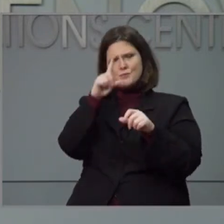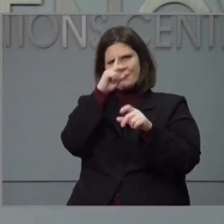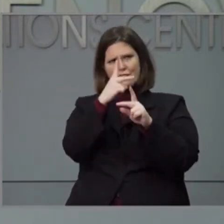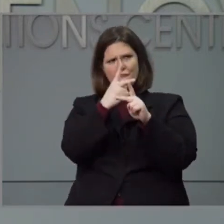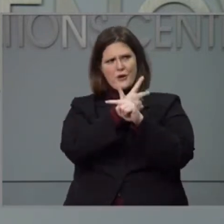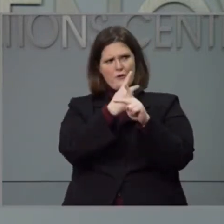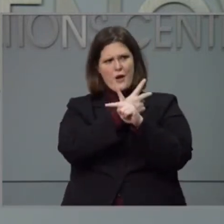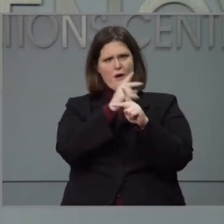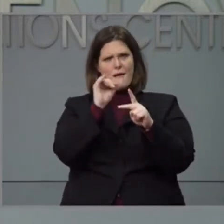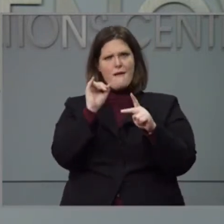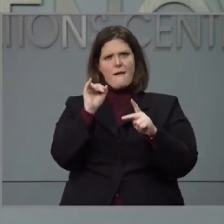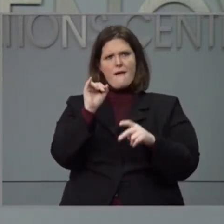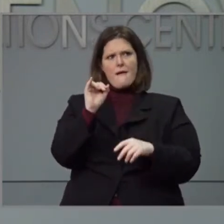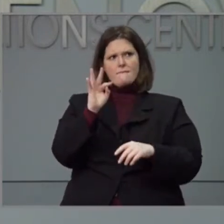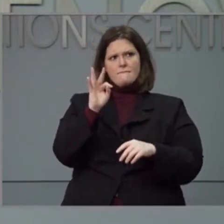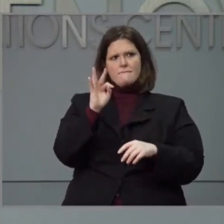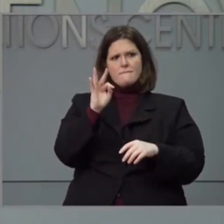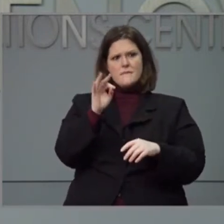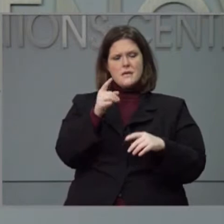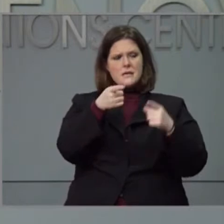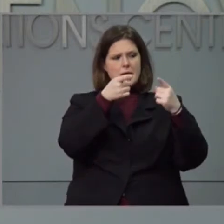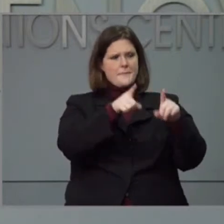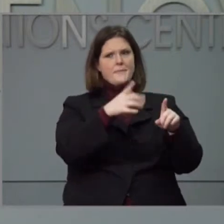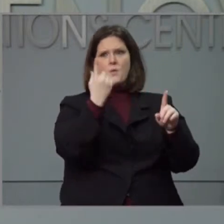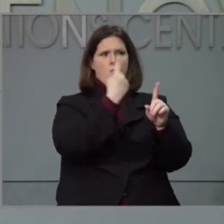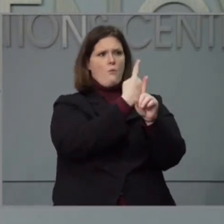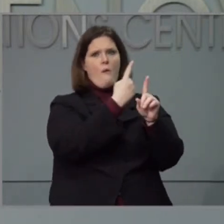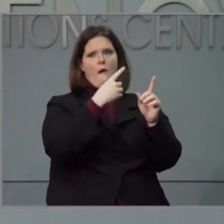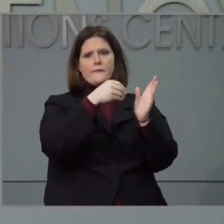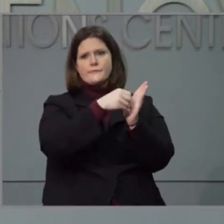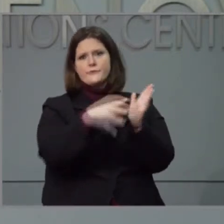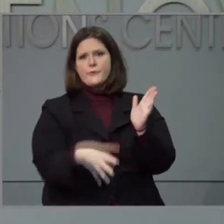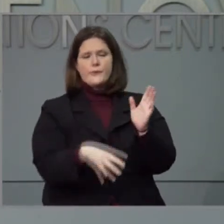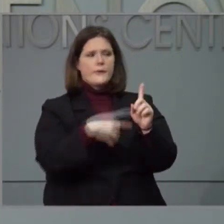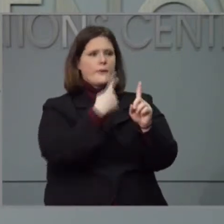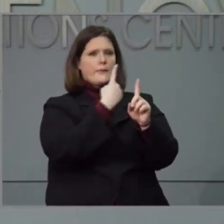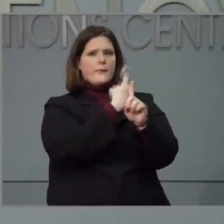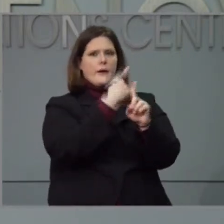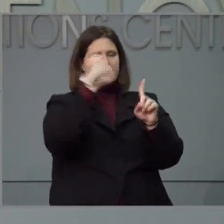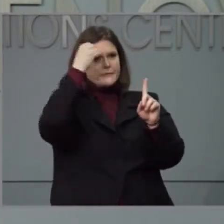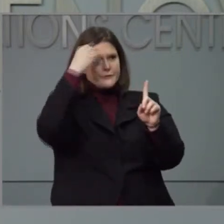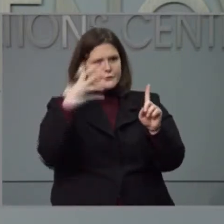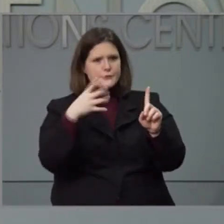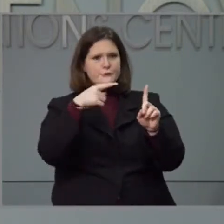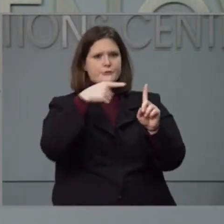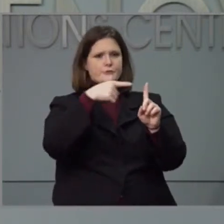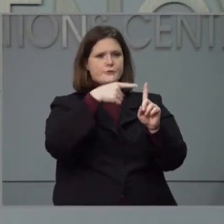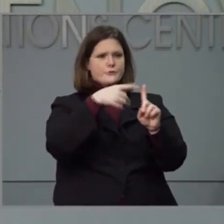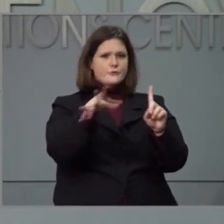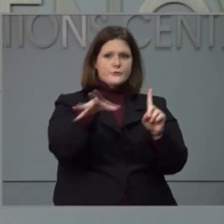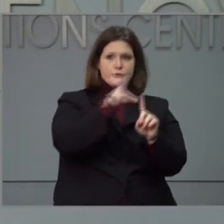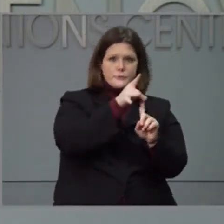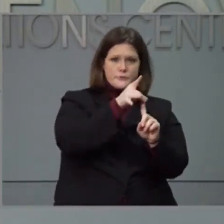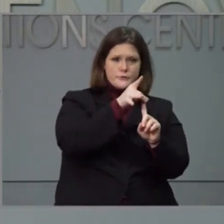be happening where a single student or single teacher has applied the virus, and then it's going, and then there's a